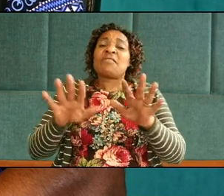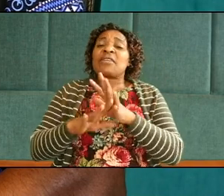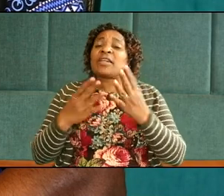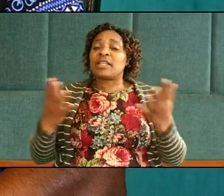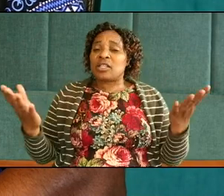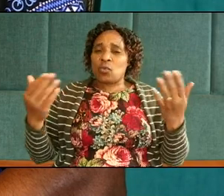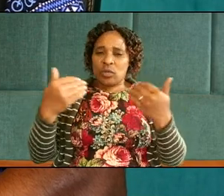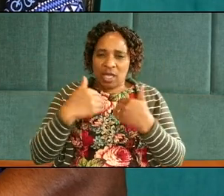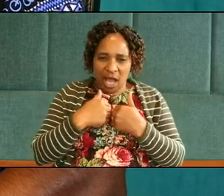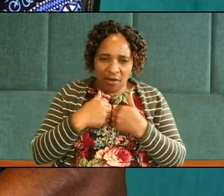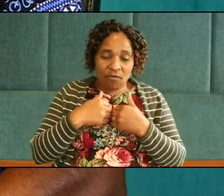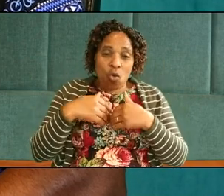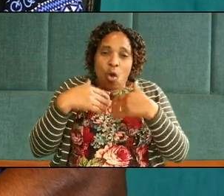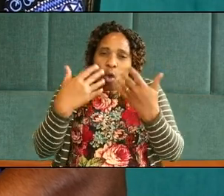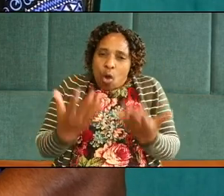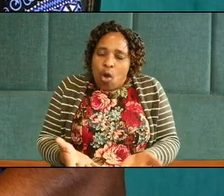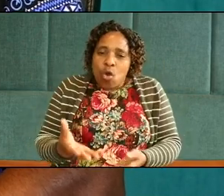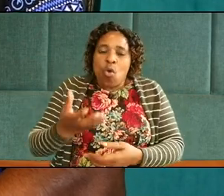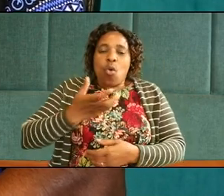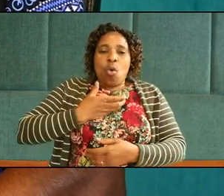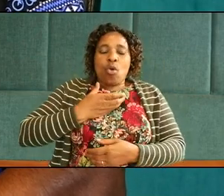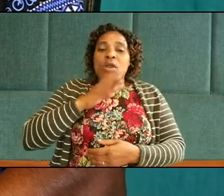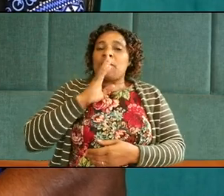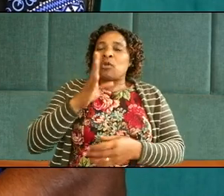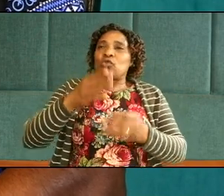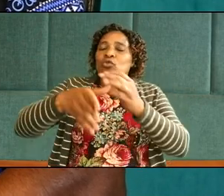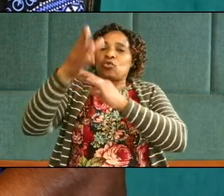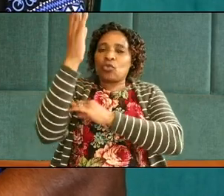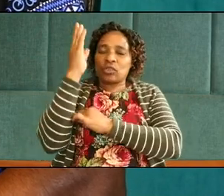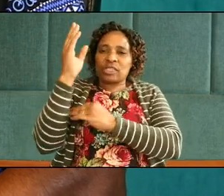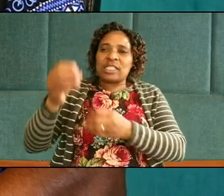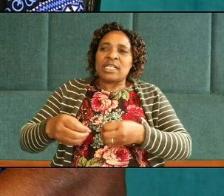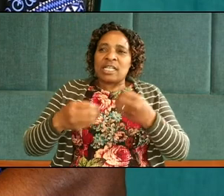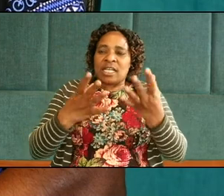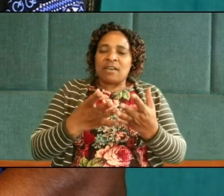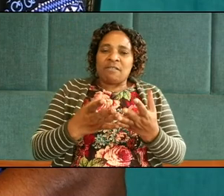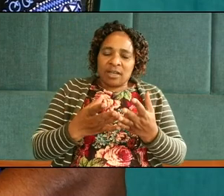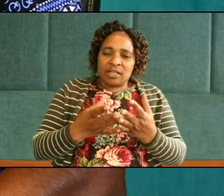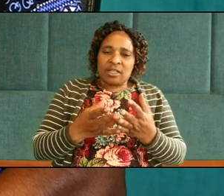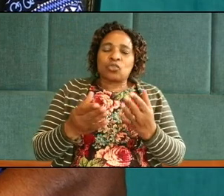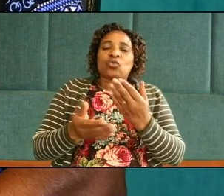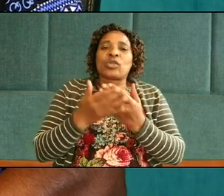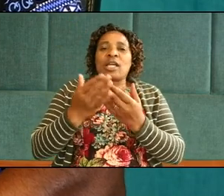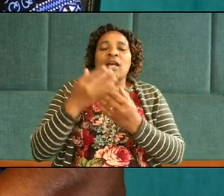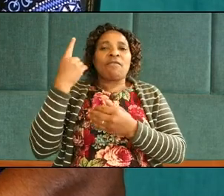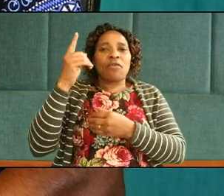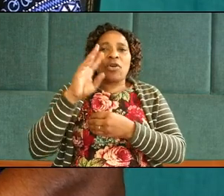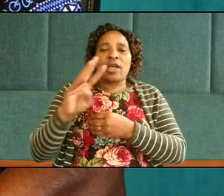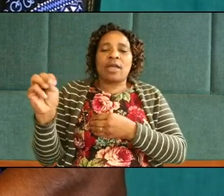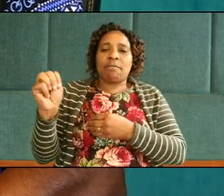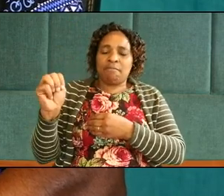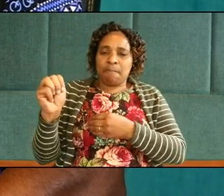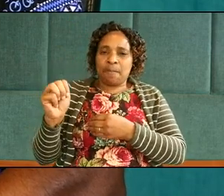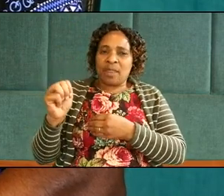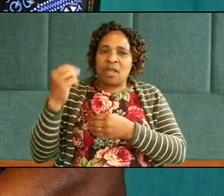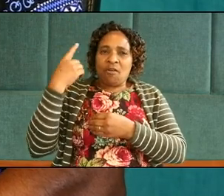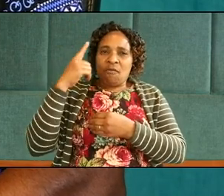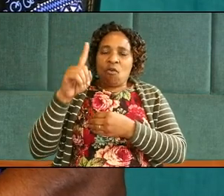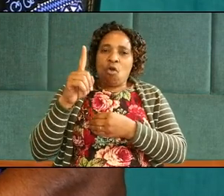have or we own actually belongs to God, and he has just given us temporarily to take care of it for him. He